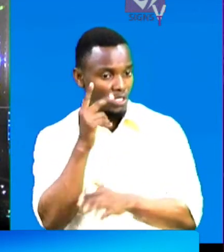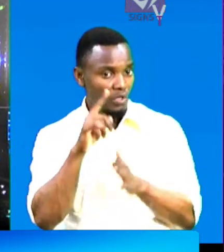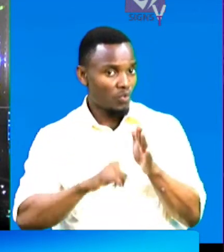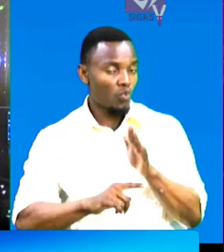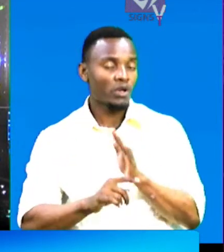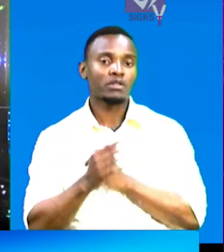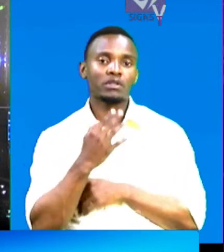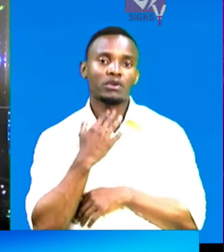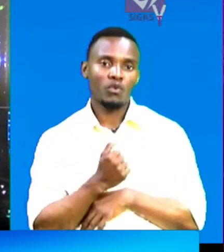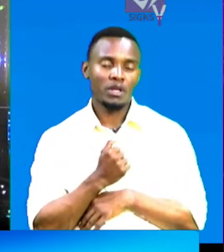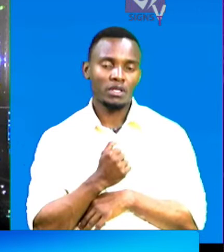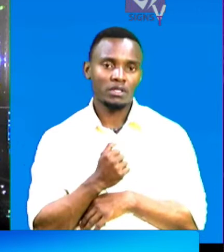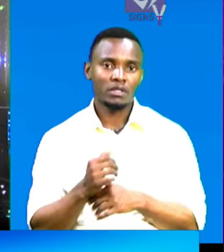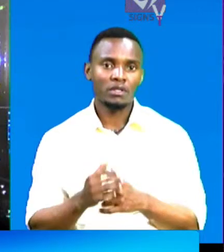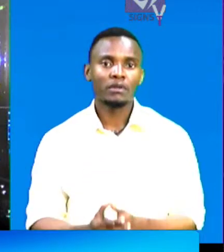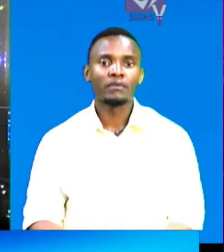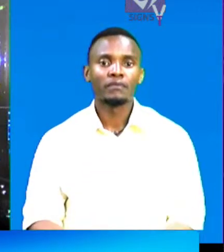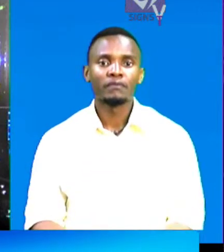to order.